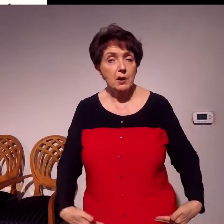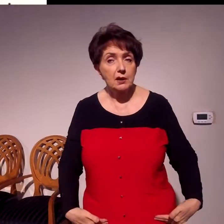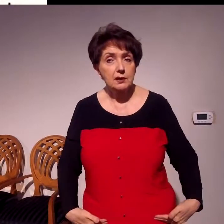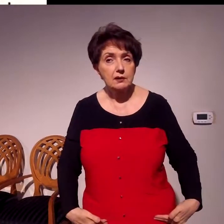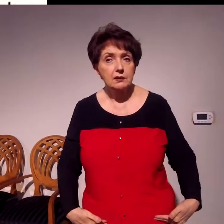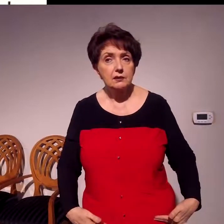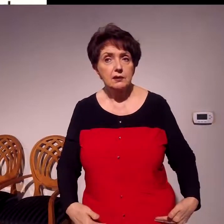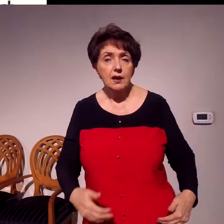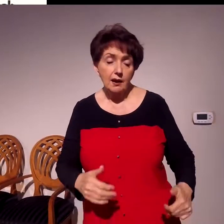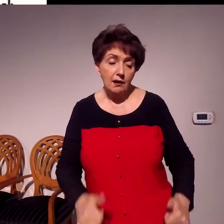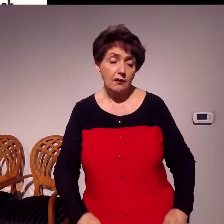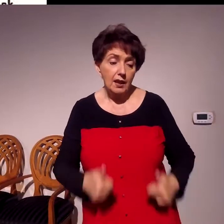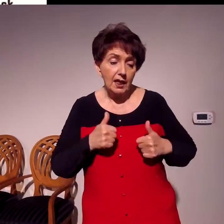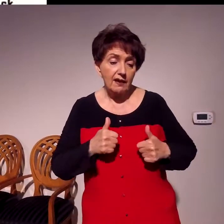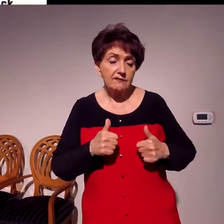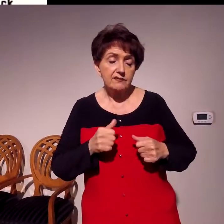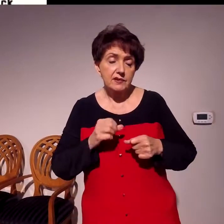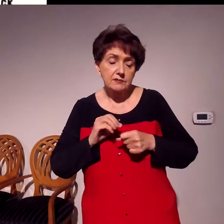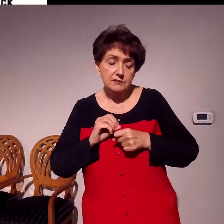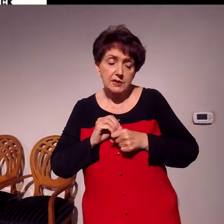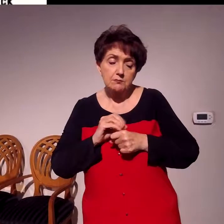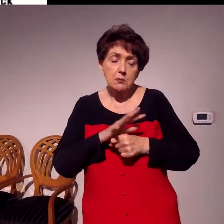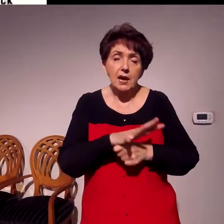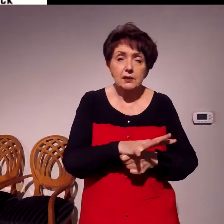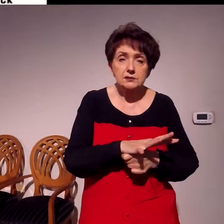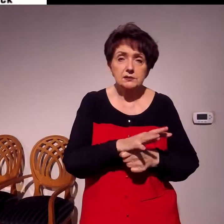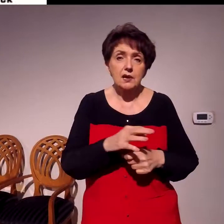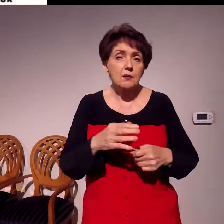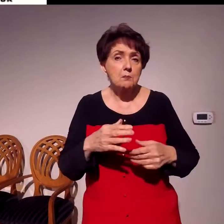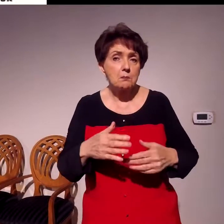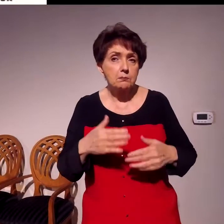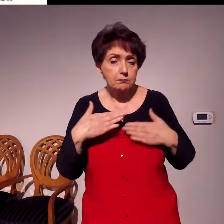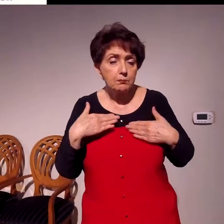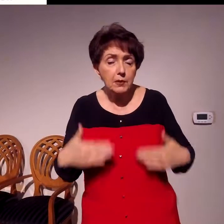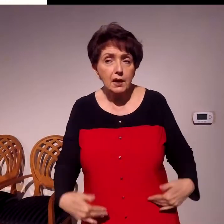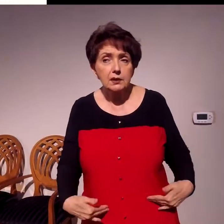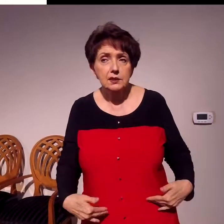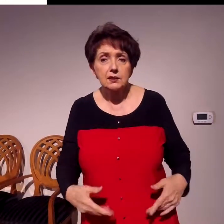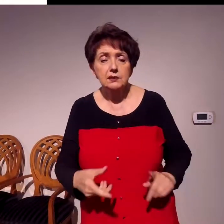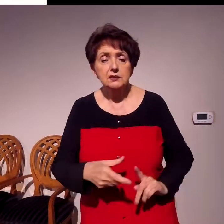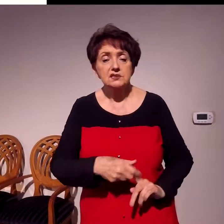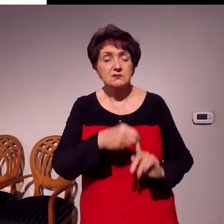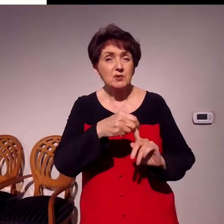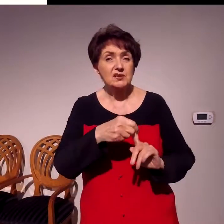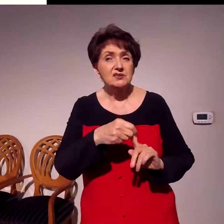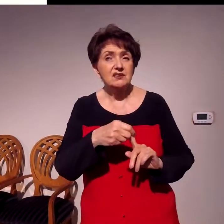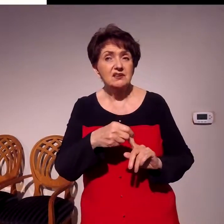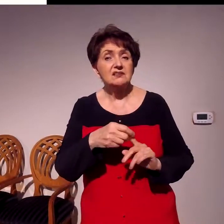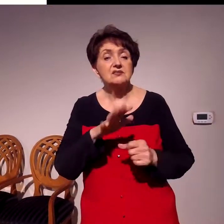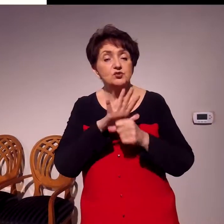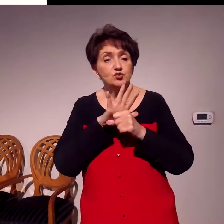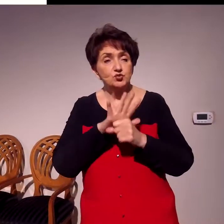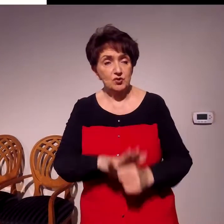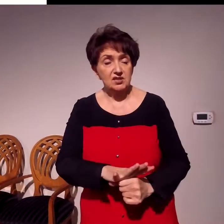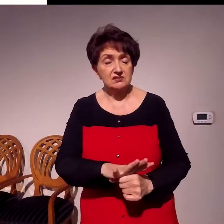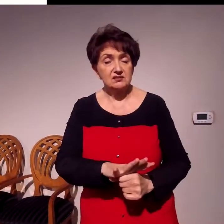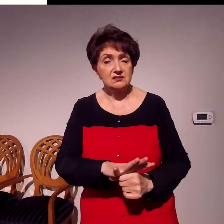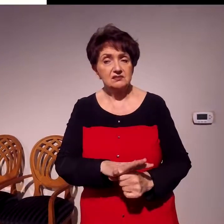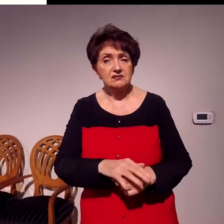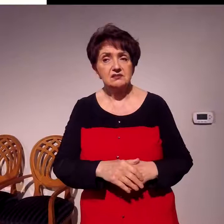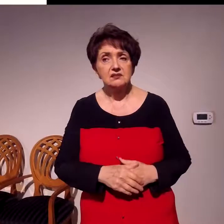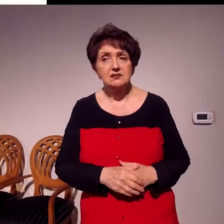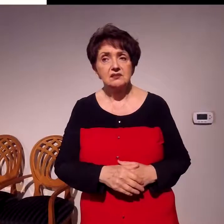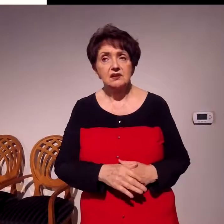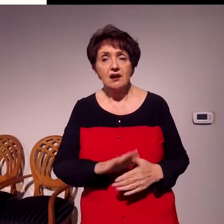life impacts our bodies, and especially the biggest culprit, stress. All of the ways